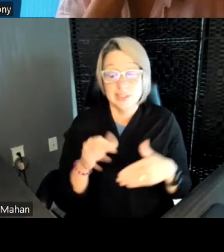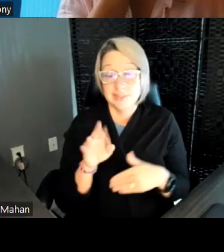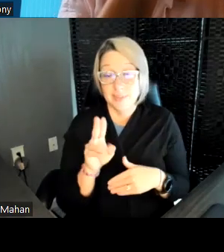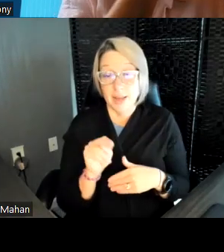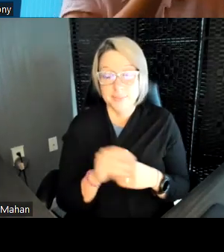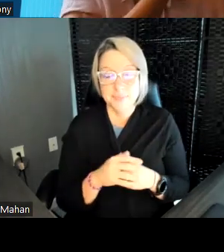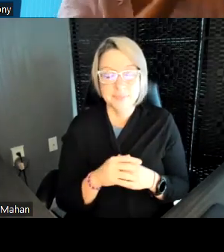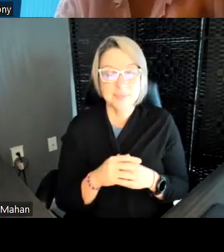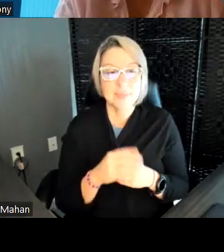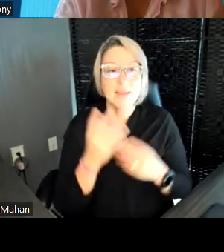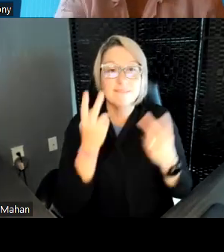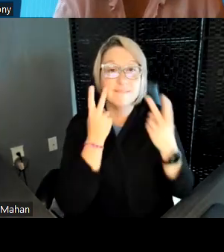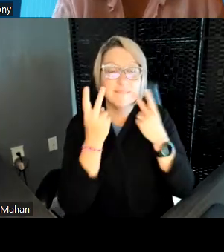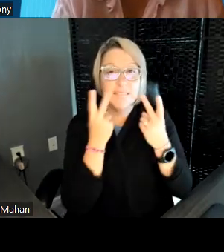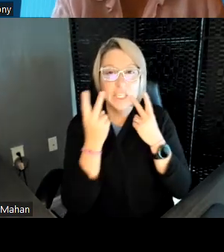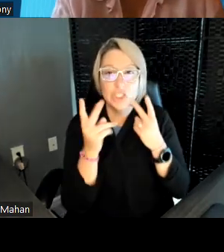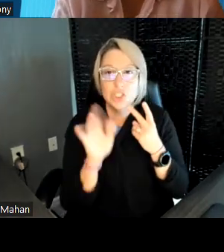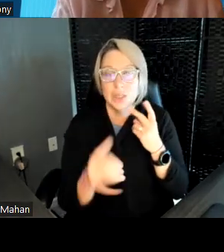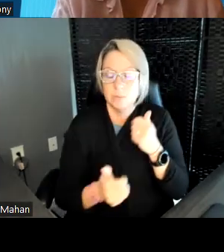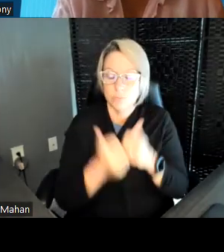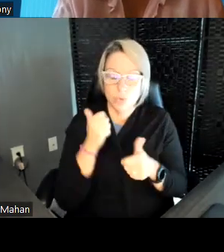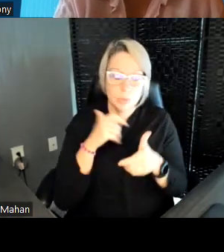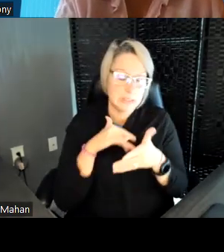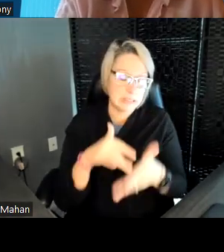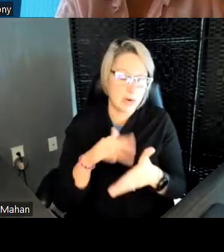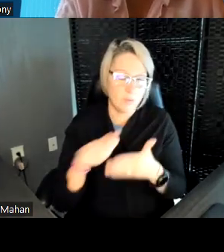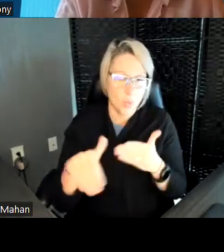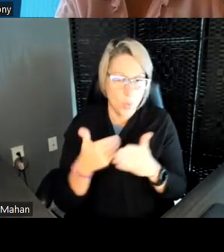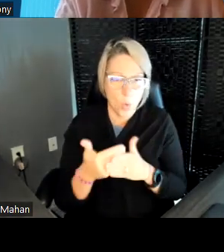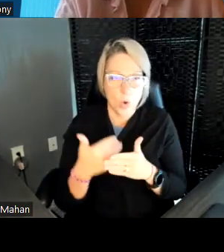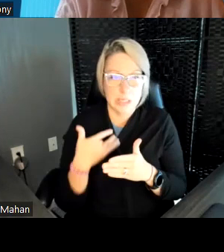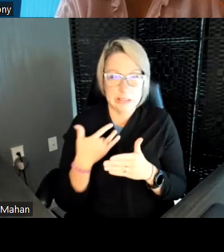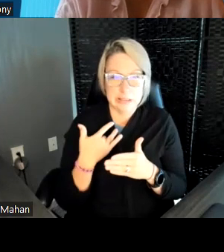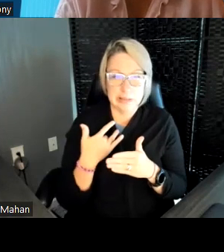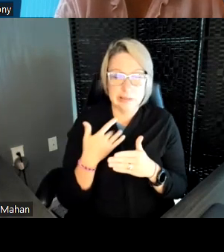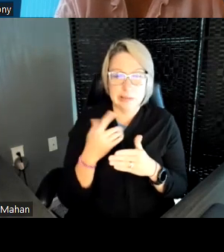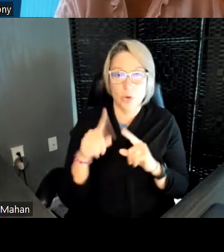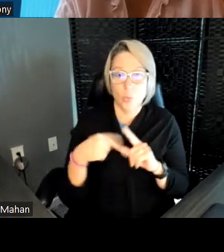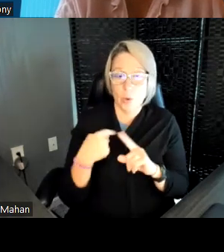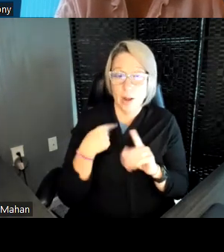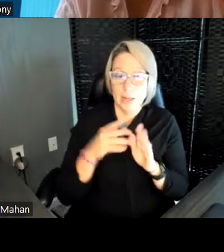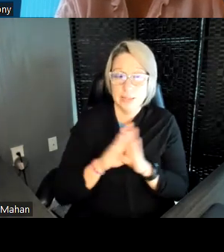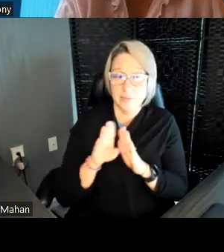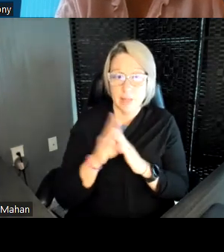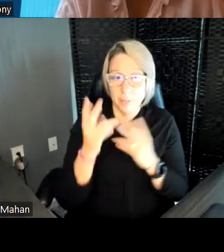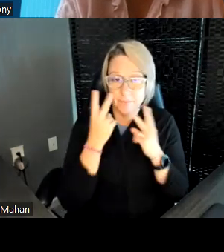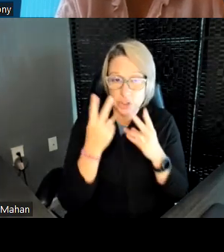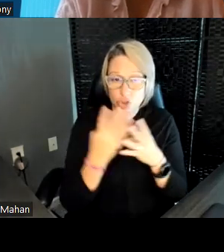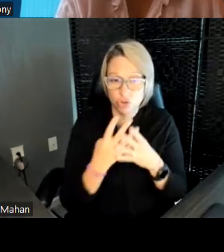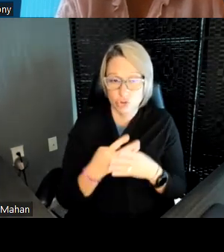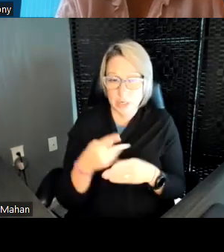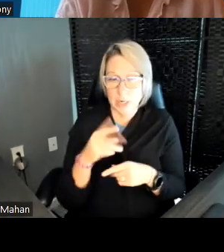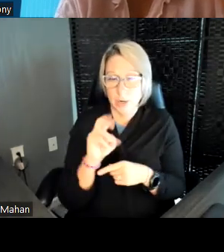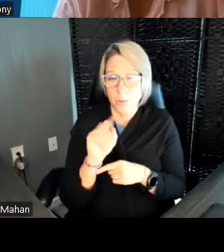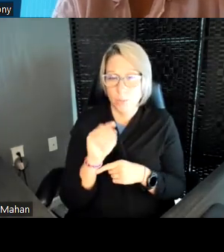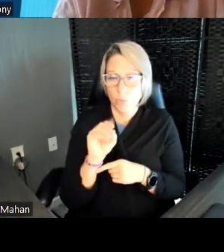is the most studied of all senses. It actually was what I did my dissertation on when I developed a vision screening protocol for the